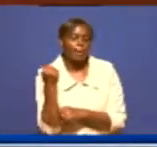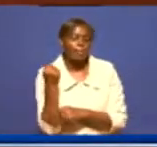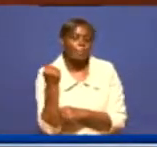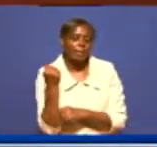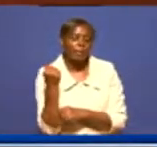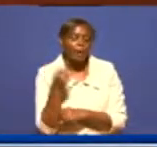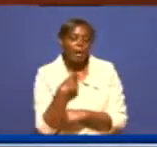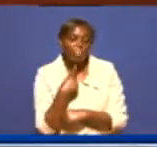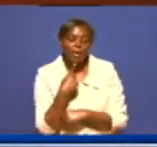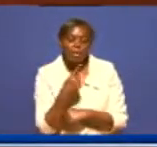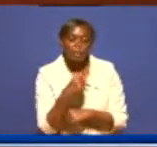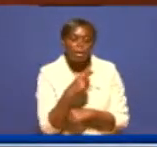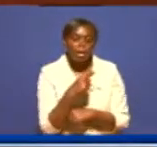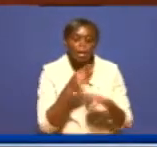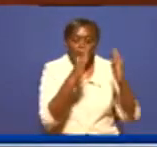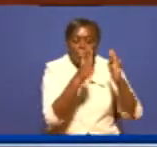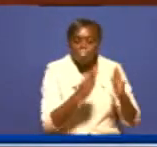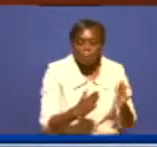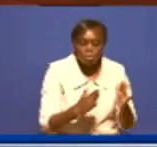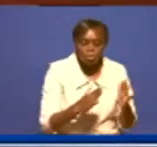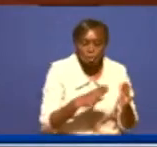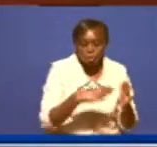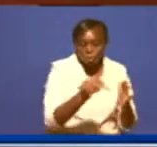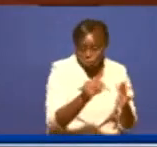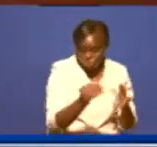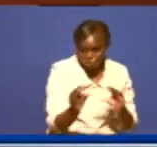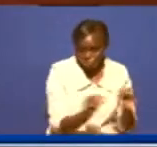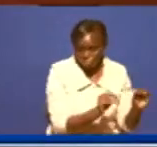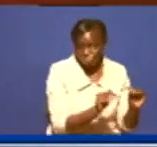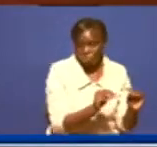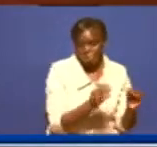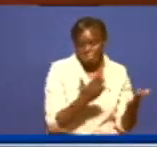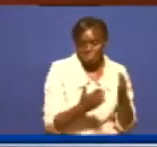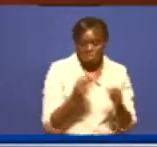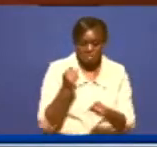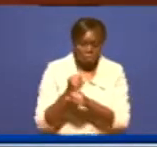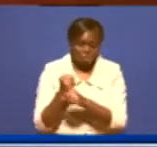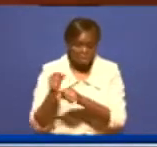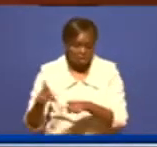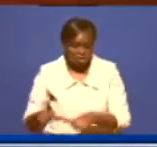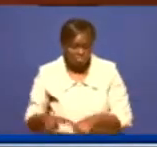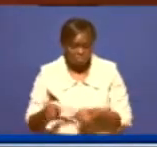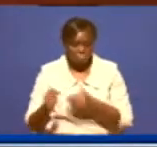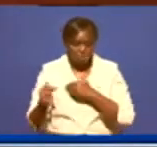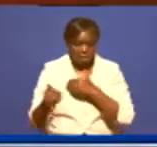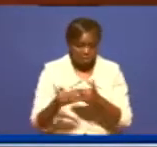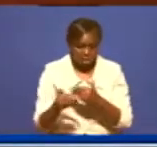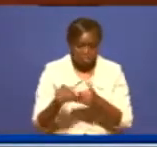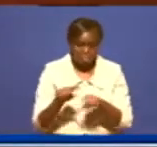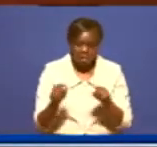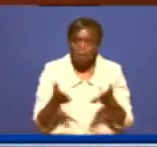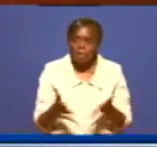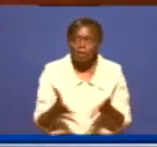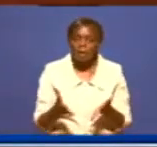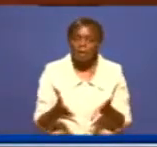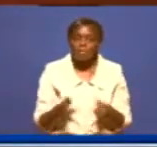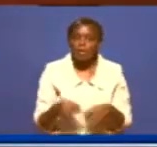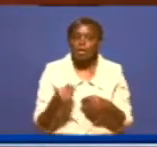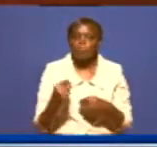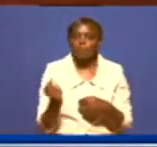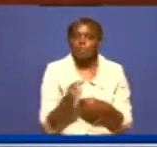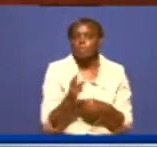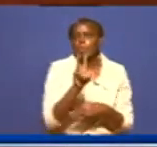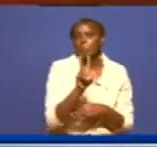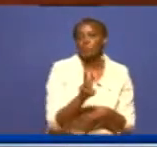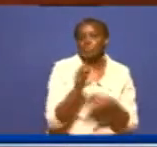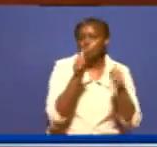to a new house. Maybe where you live and where you work, there was proximity. But now, if you give only 2 months'